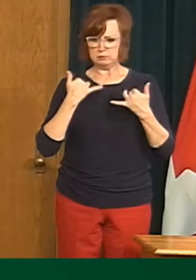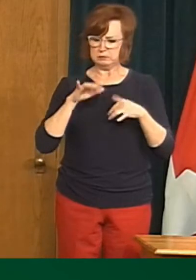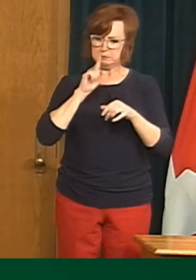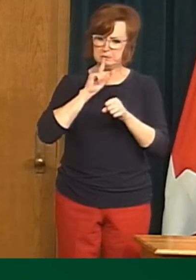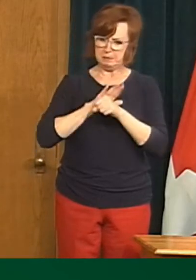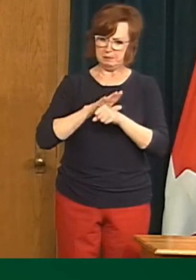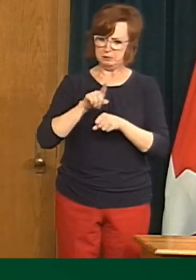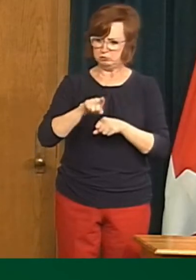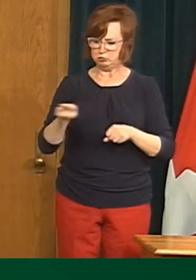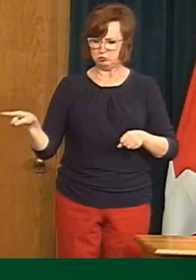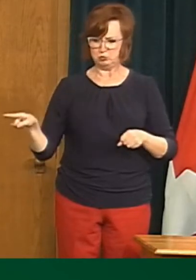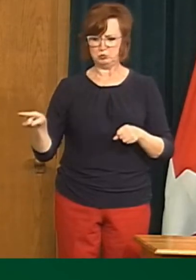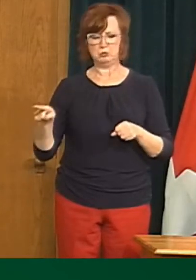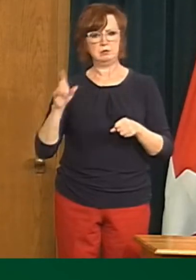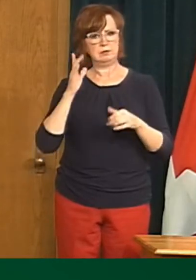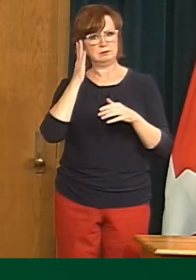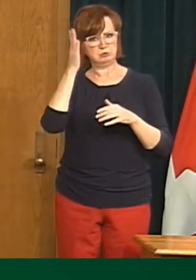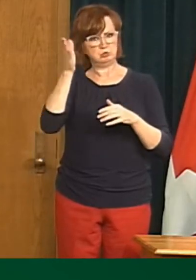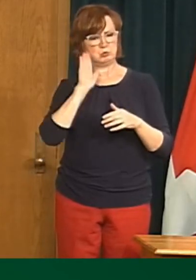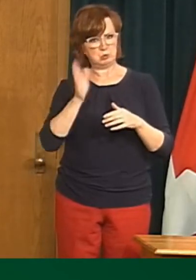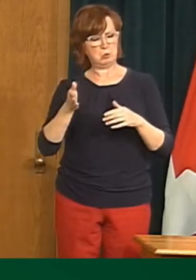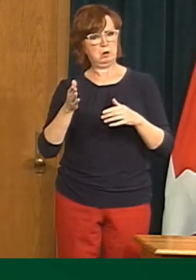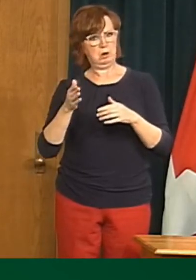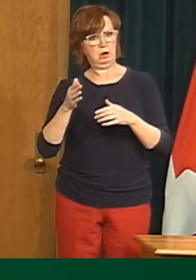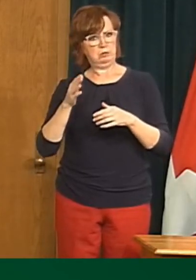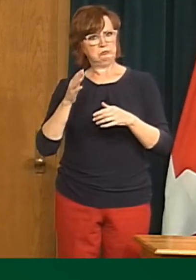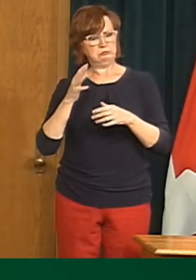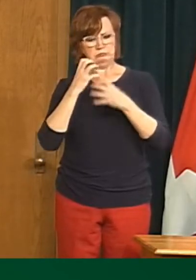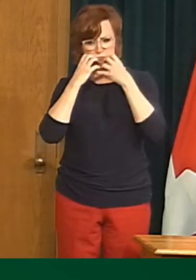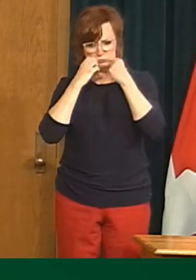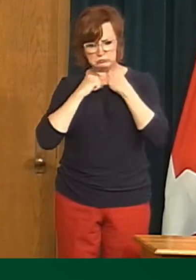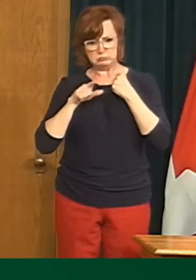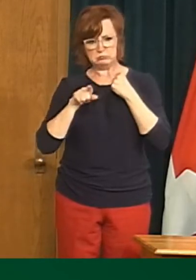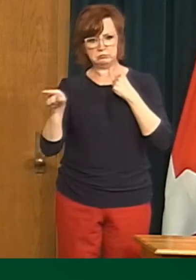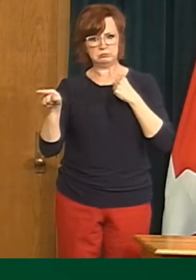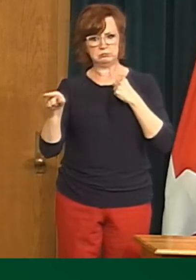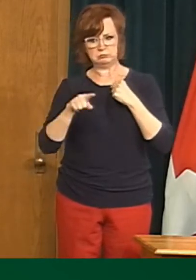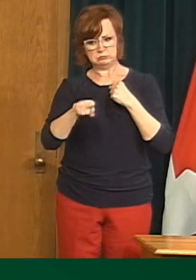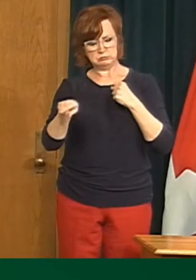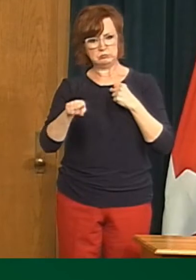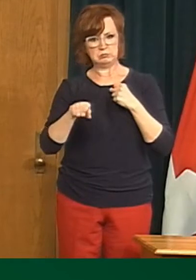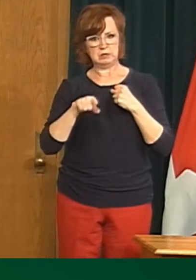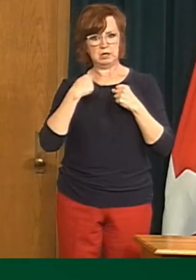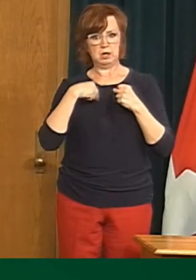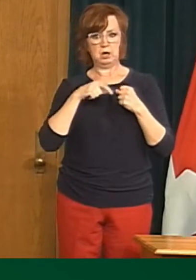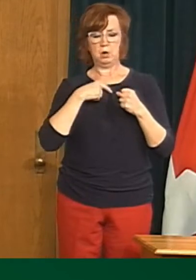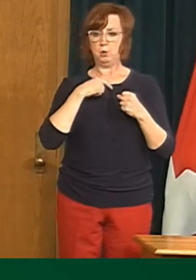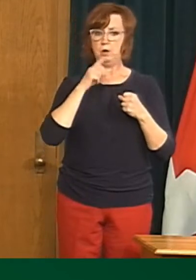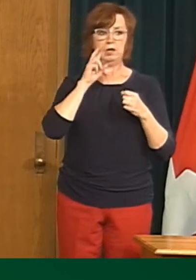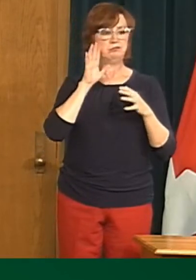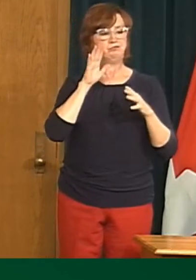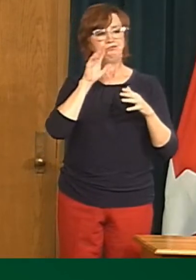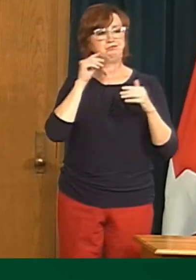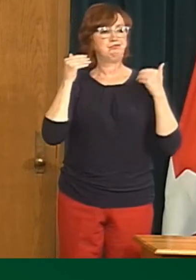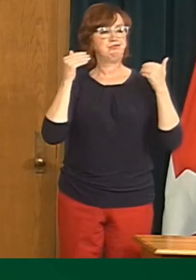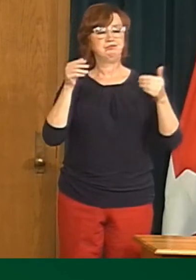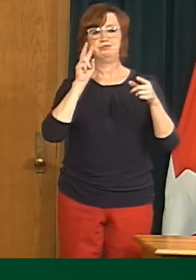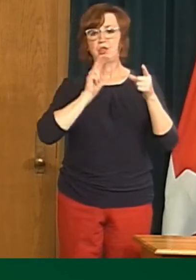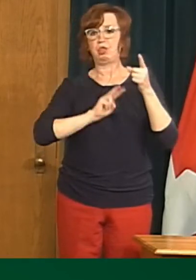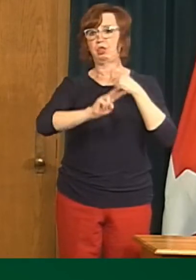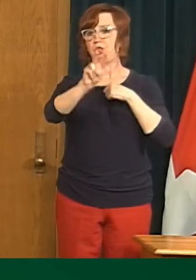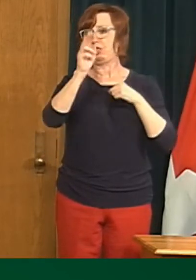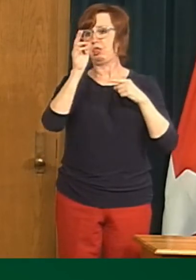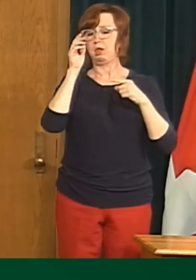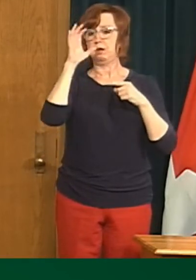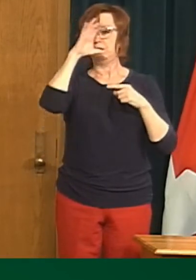to these facilities here as well. So I don't think it's that we have not foreseen or in